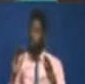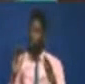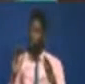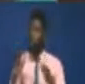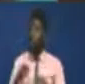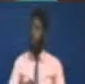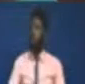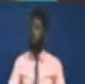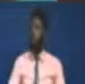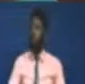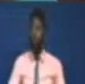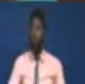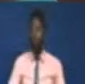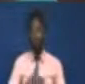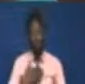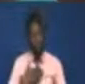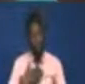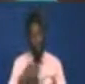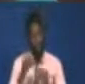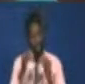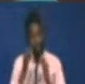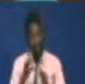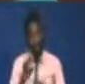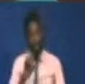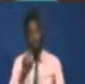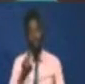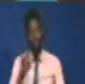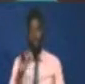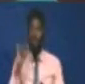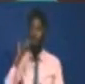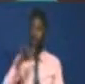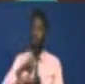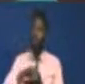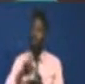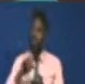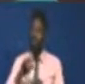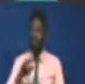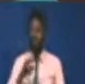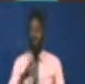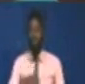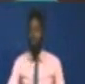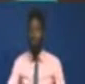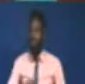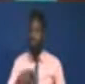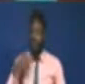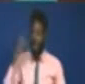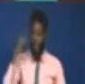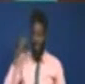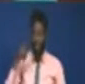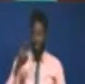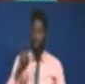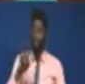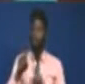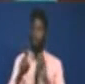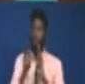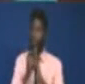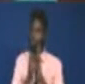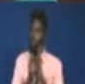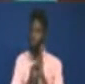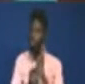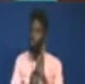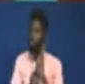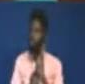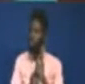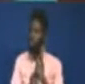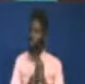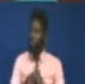Mr. Speaker. A question on the airport. The airline. I thought she was noting them down. My question. I did. Yeah. I'm